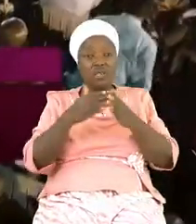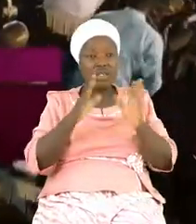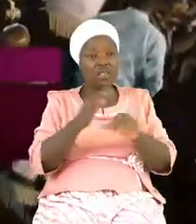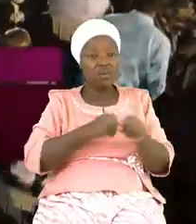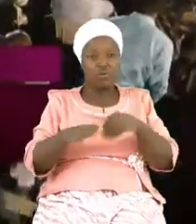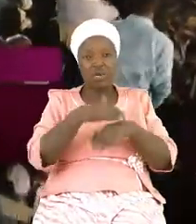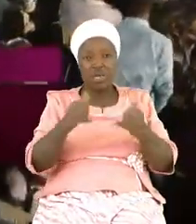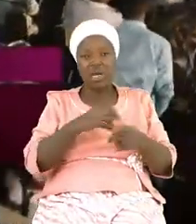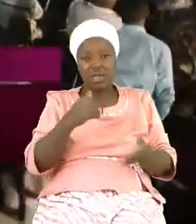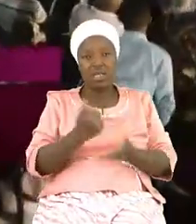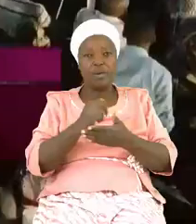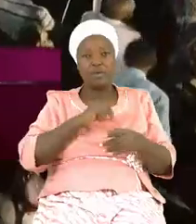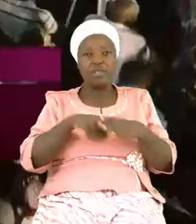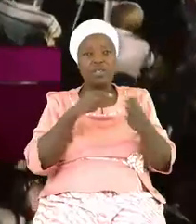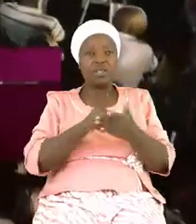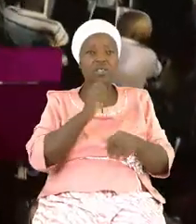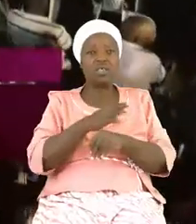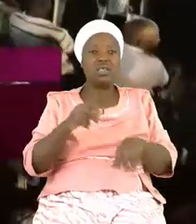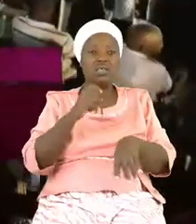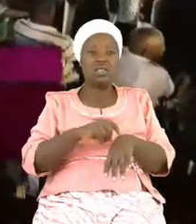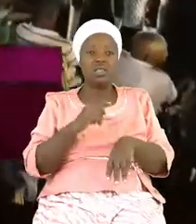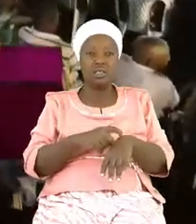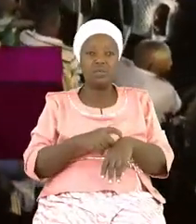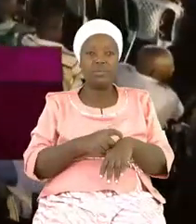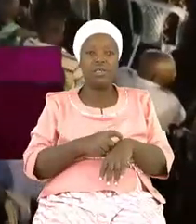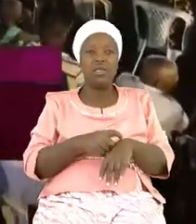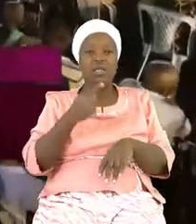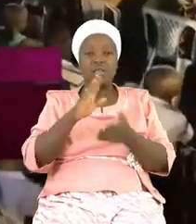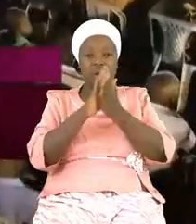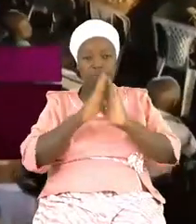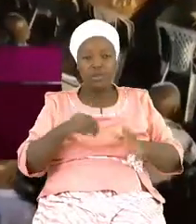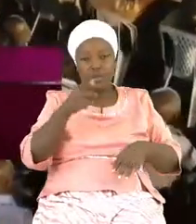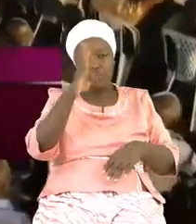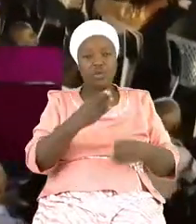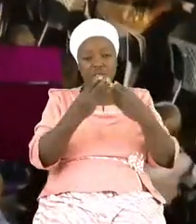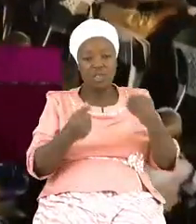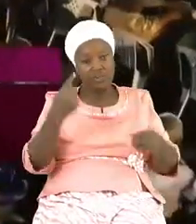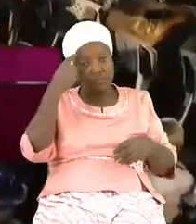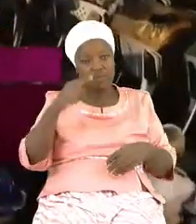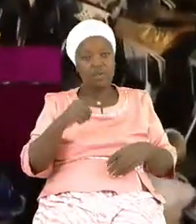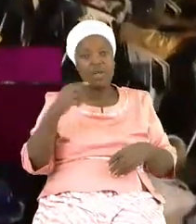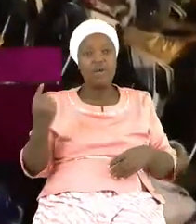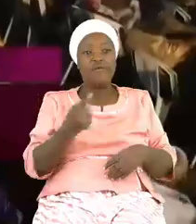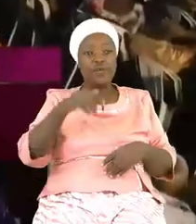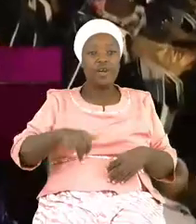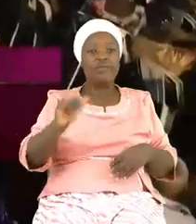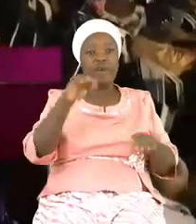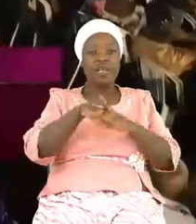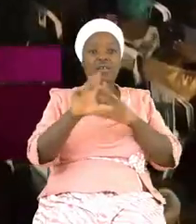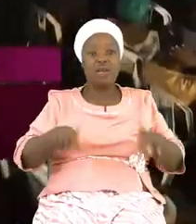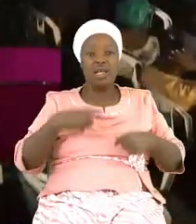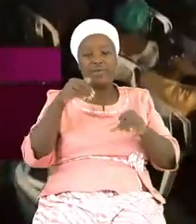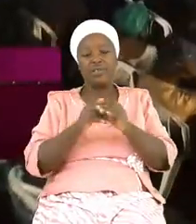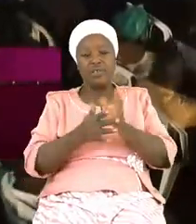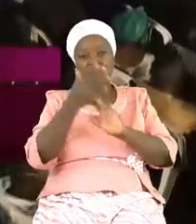this counseling period. The peace of God settle forever in your life in Jesus'